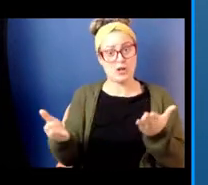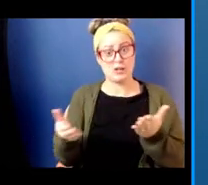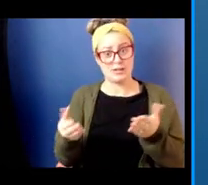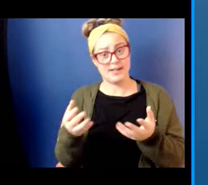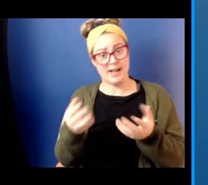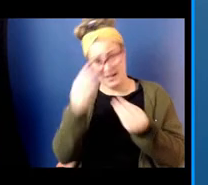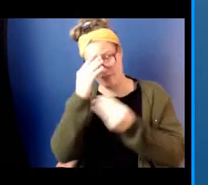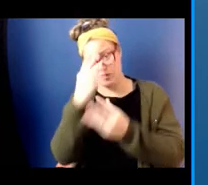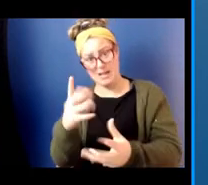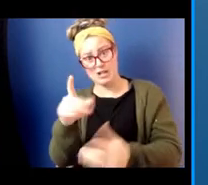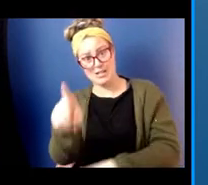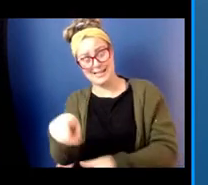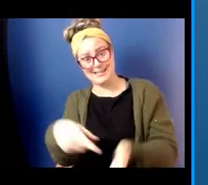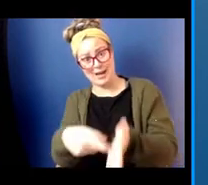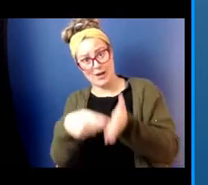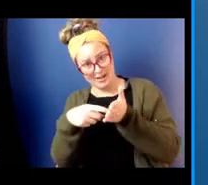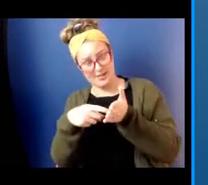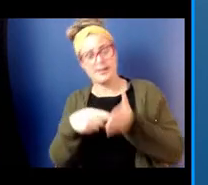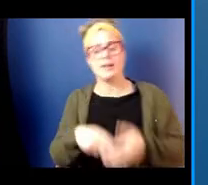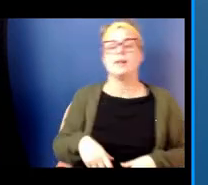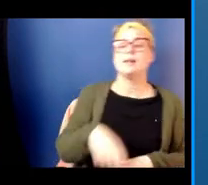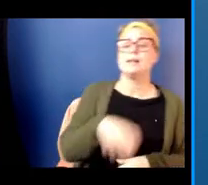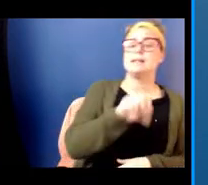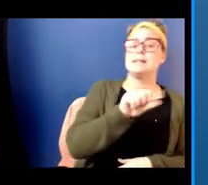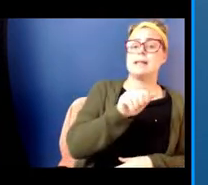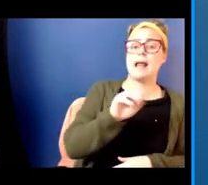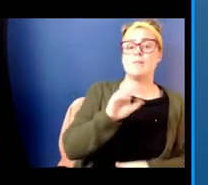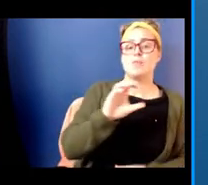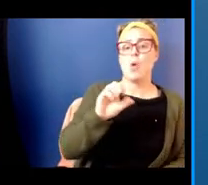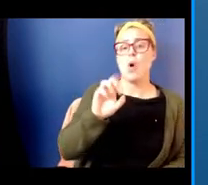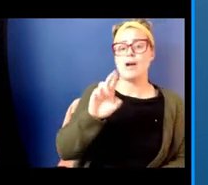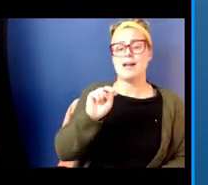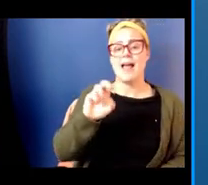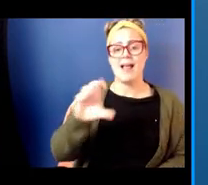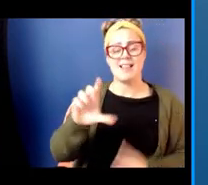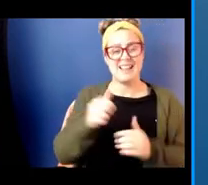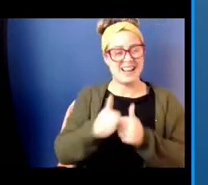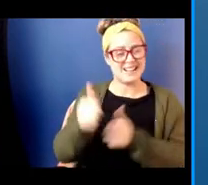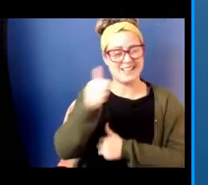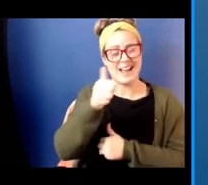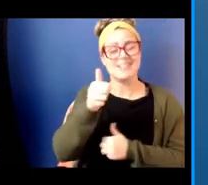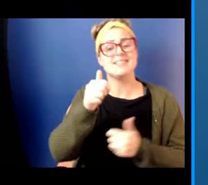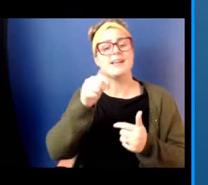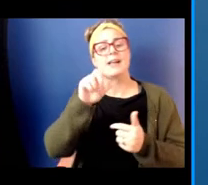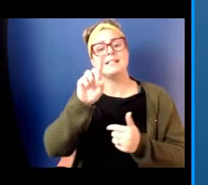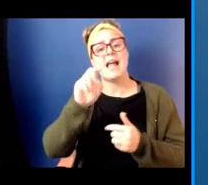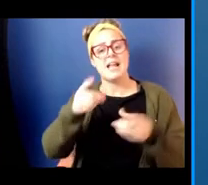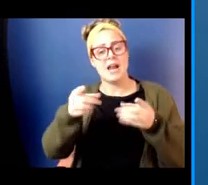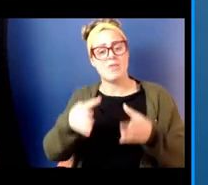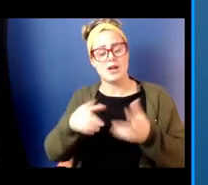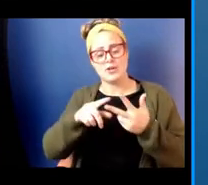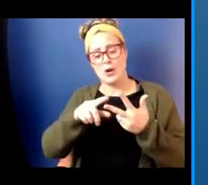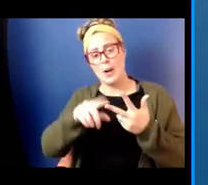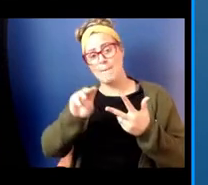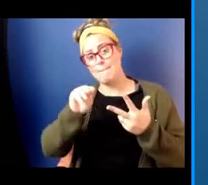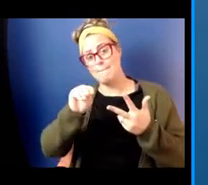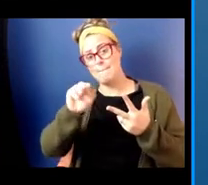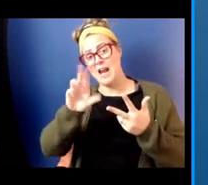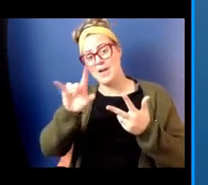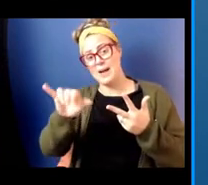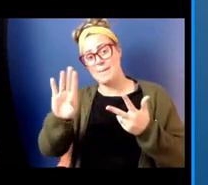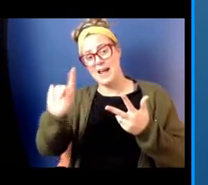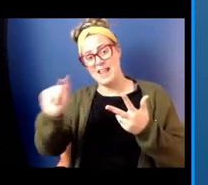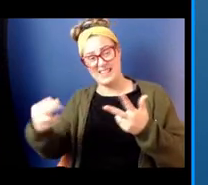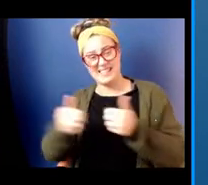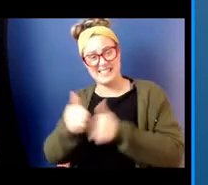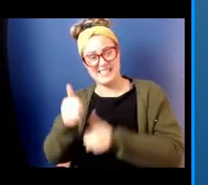Cornell who's my executive director uh Mary Beth Cahill who is our senior advisor Veronica Martinez Roman who